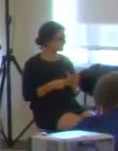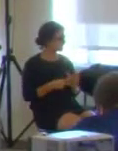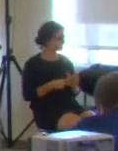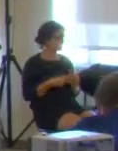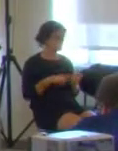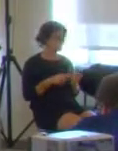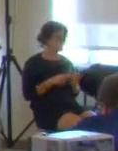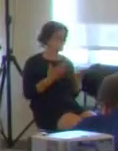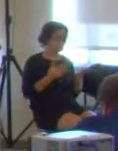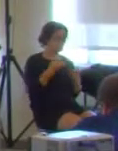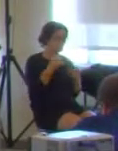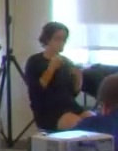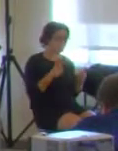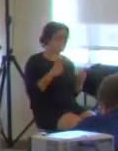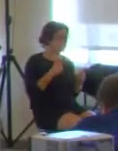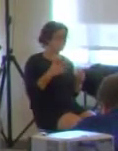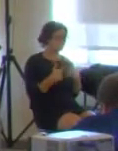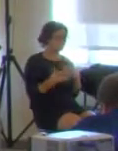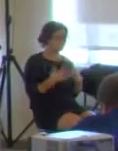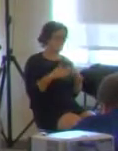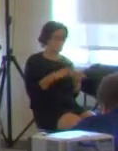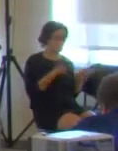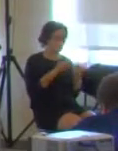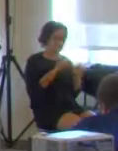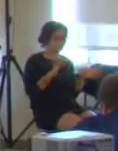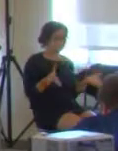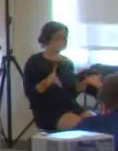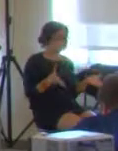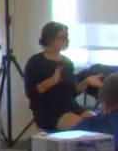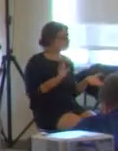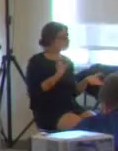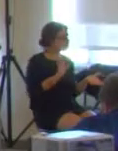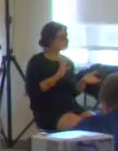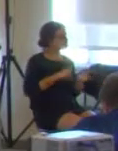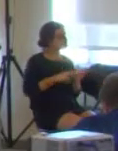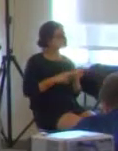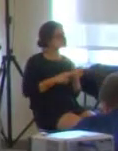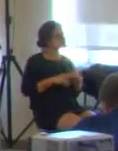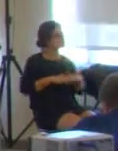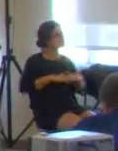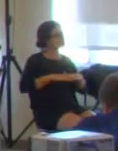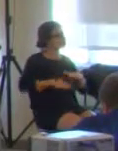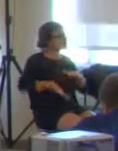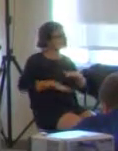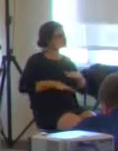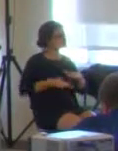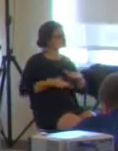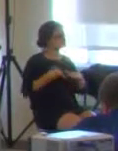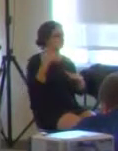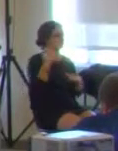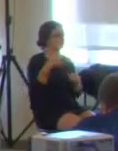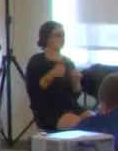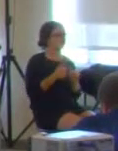tells us that the fundamental premise of somebody achieving recovery